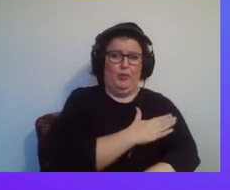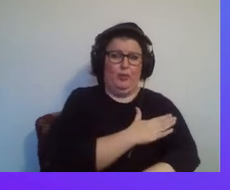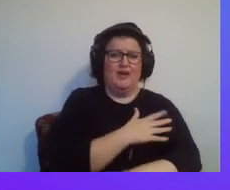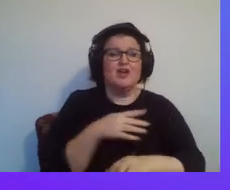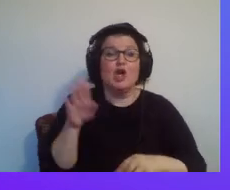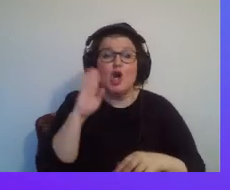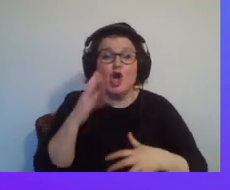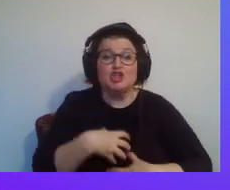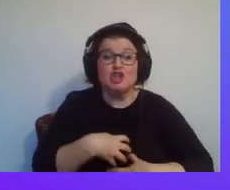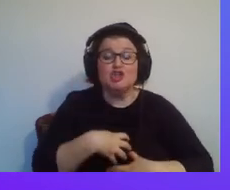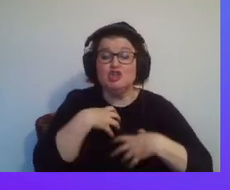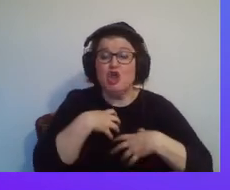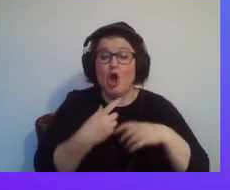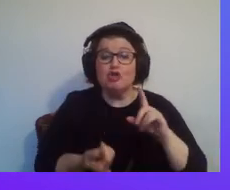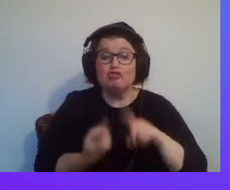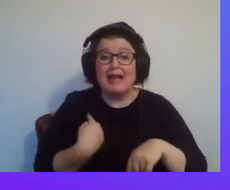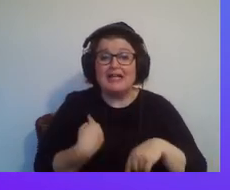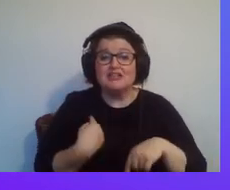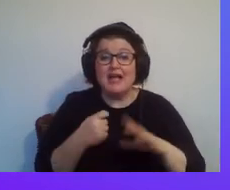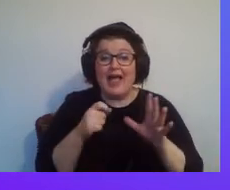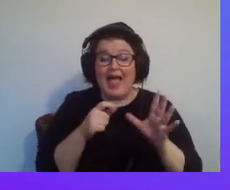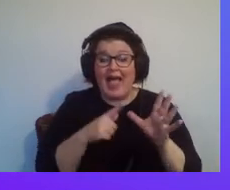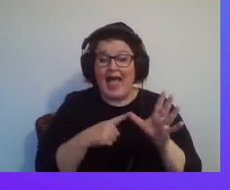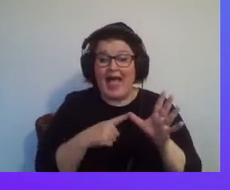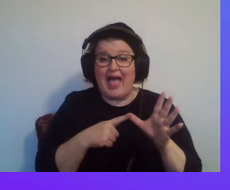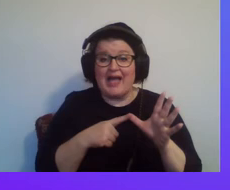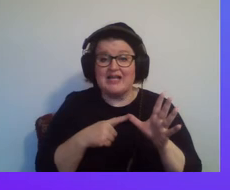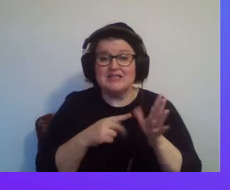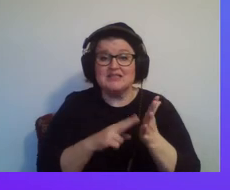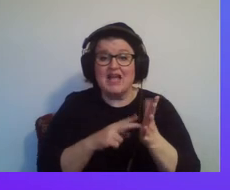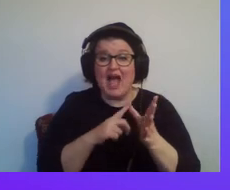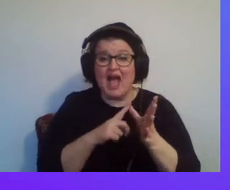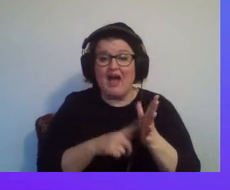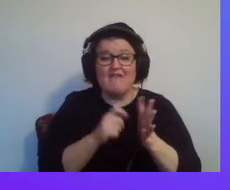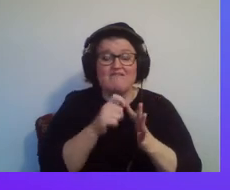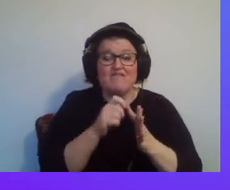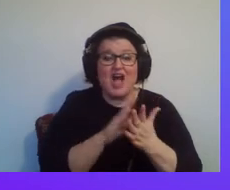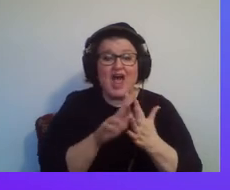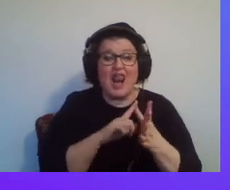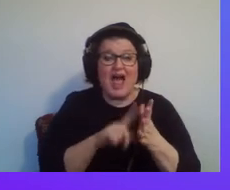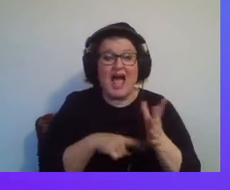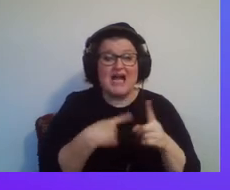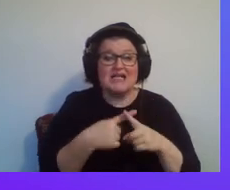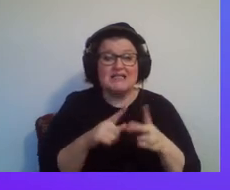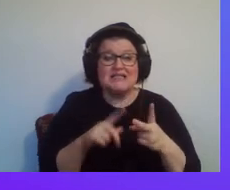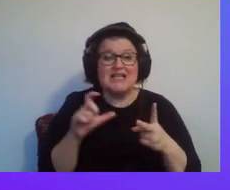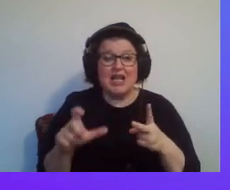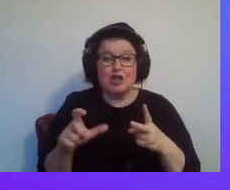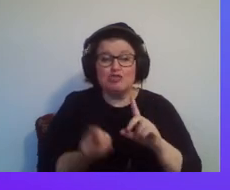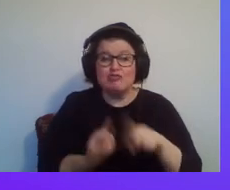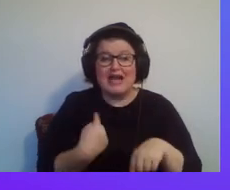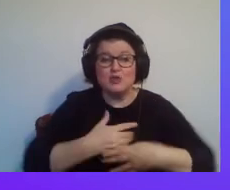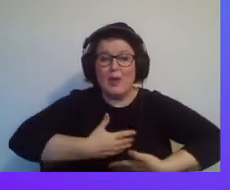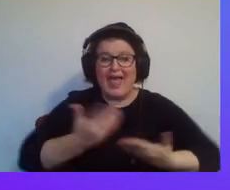reactions. Now, you can get anaphylactic reactions to any drugs. We know of those, and that those of you who've had